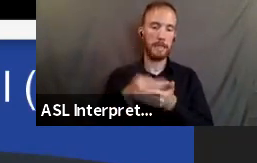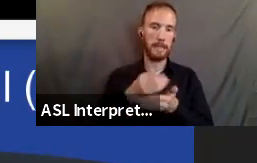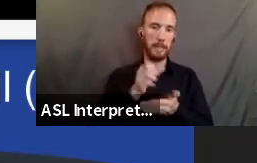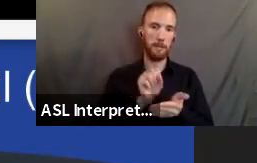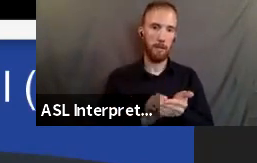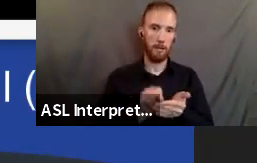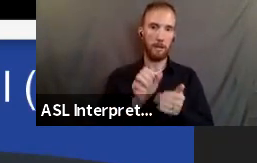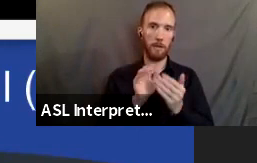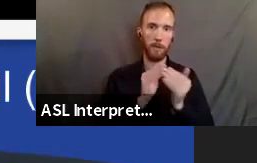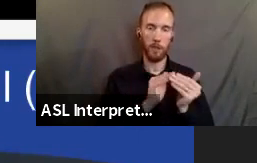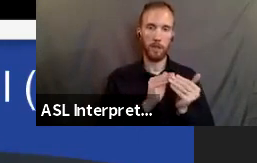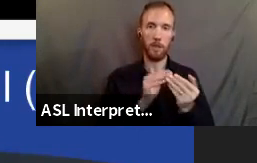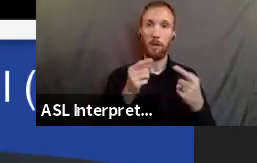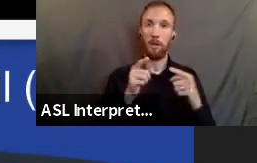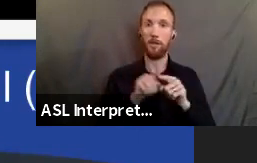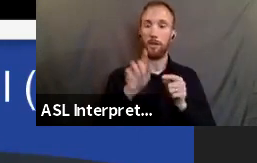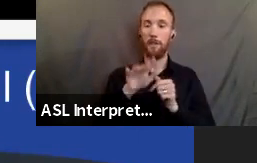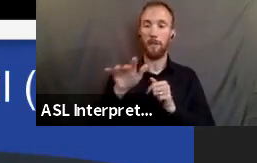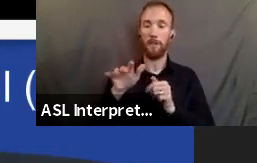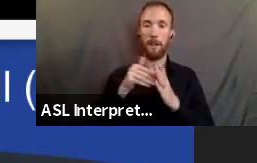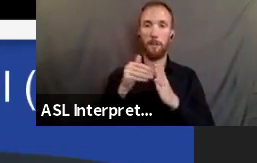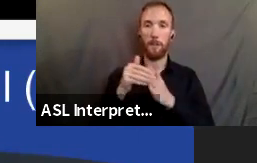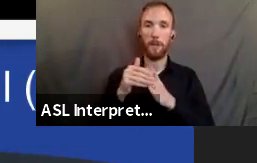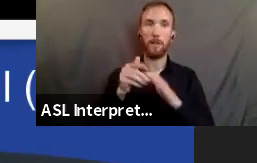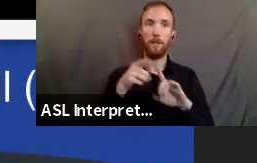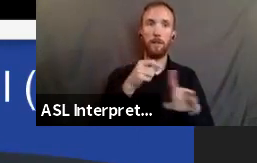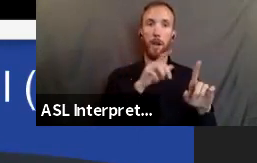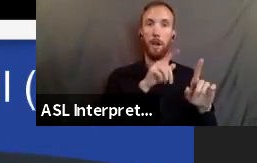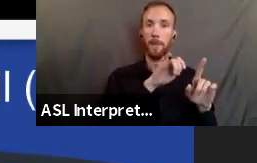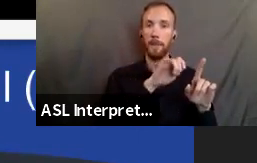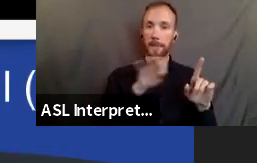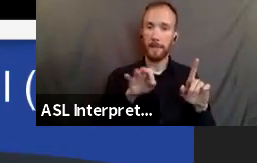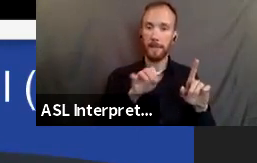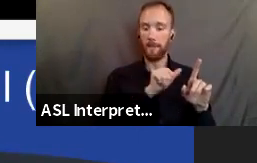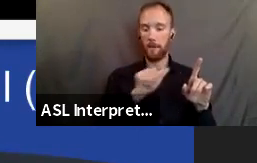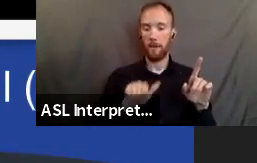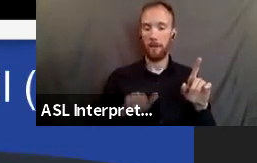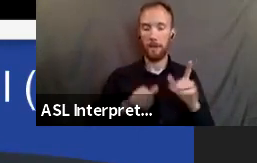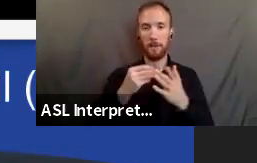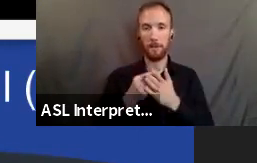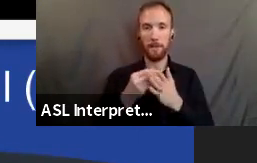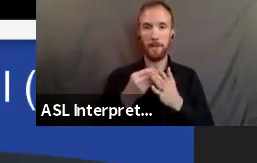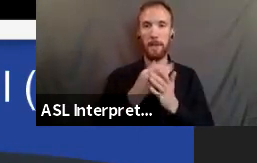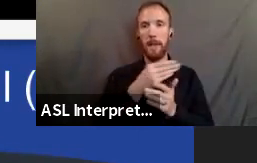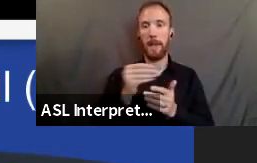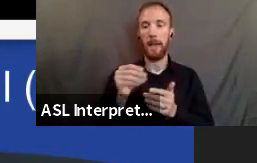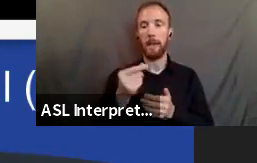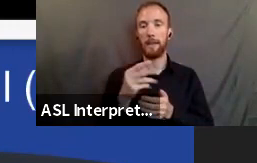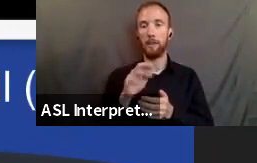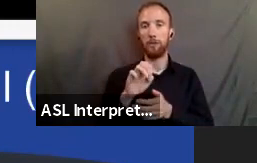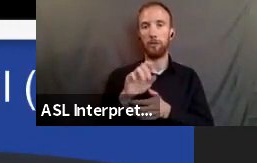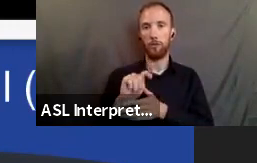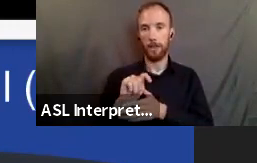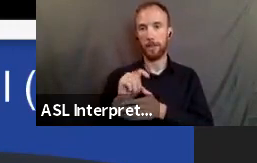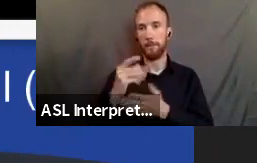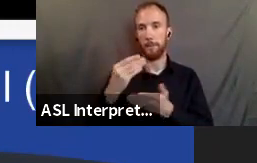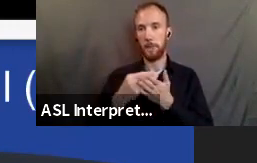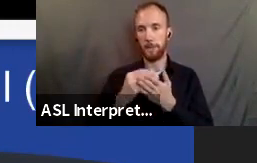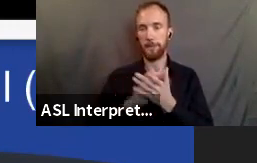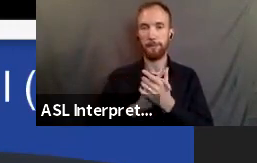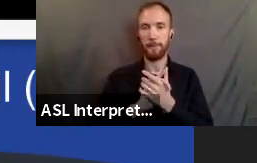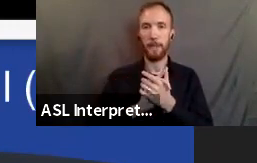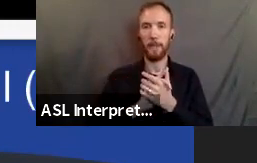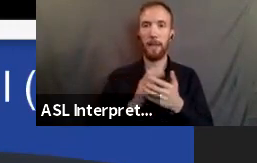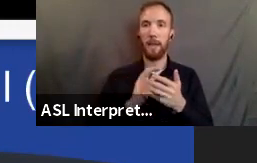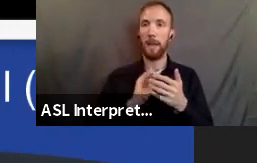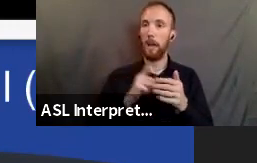also included is 55 million from sources like tiff aldermanic menu and grants as i stated earlier our deferred need is